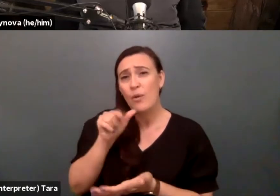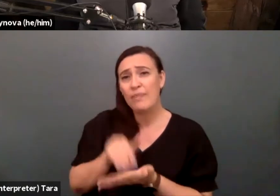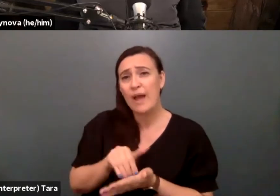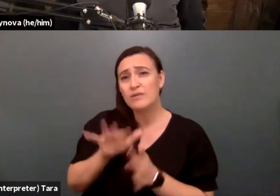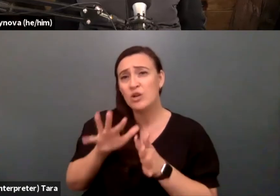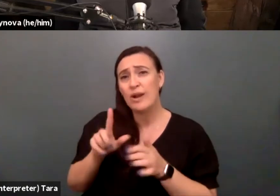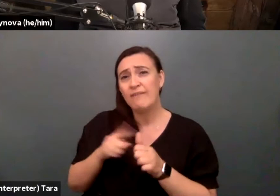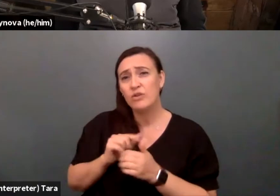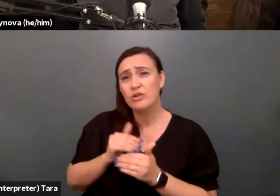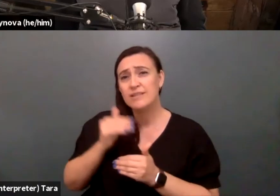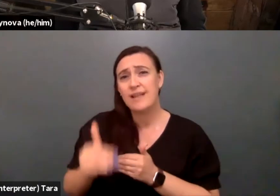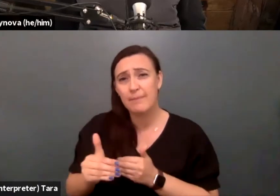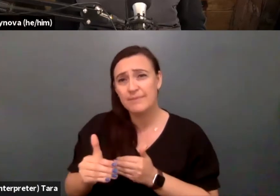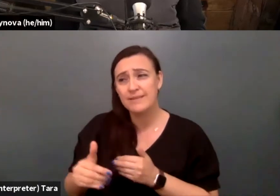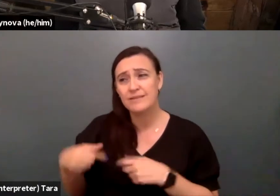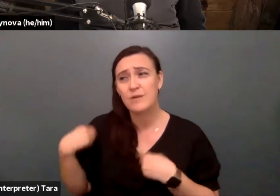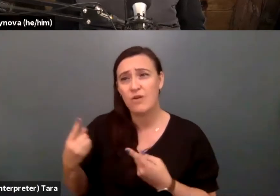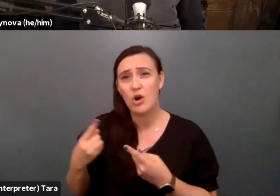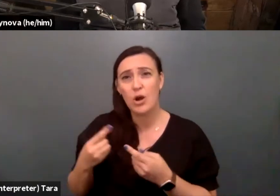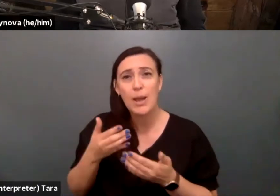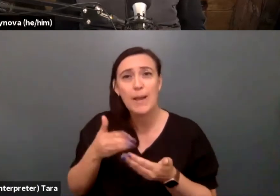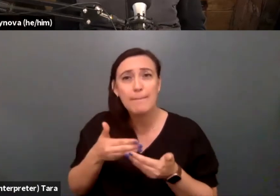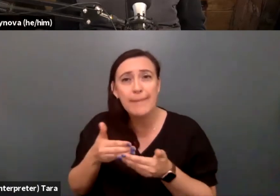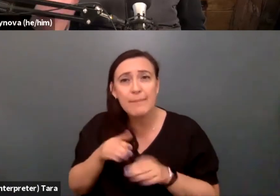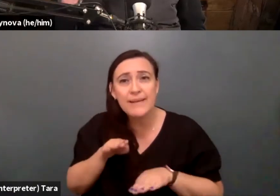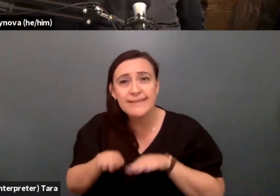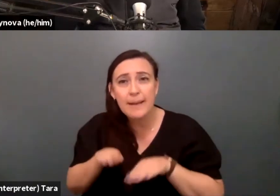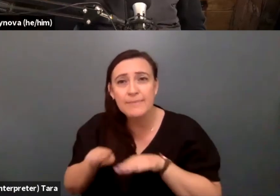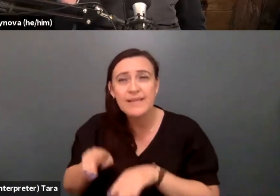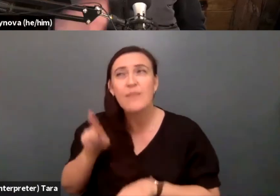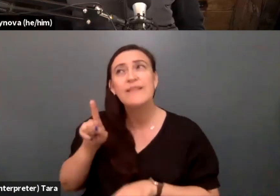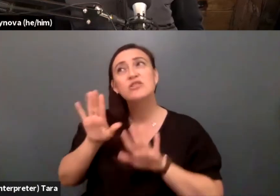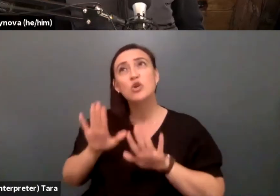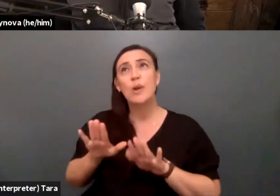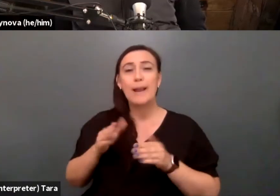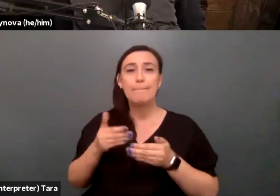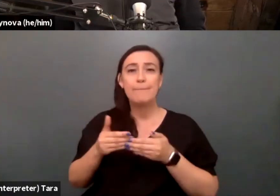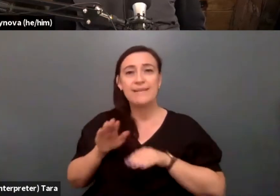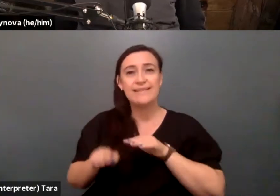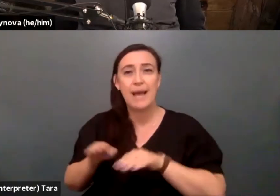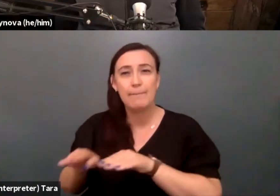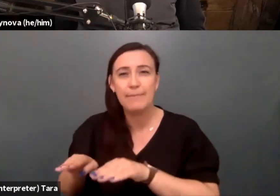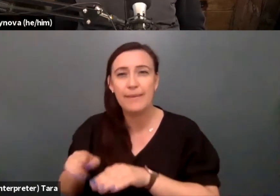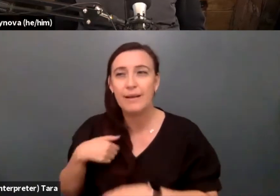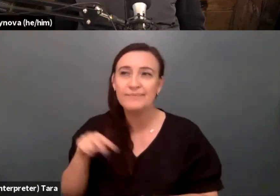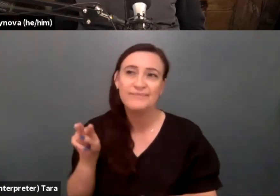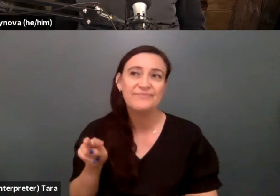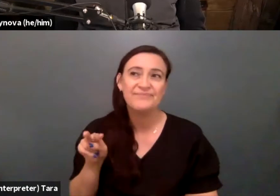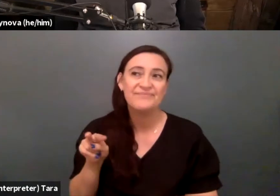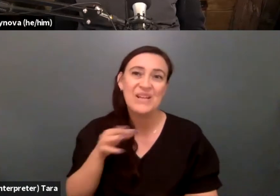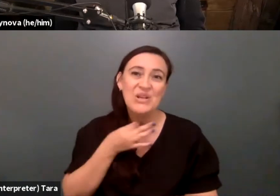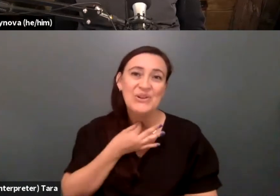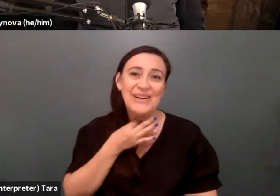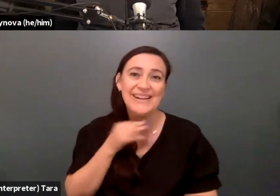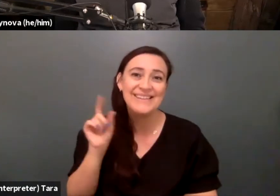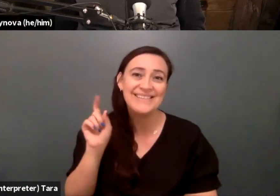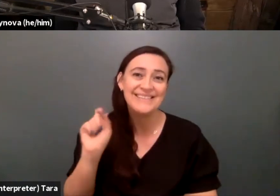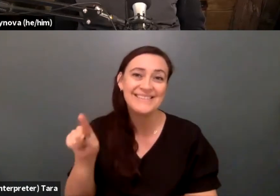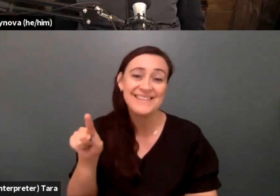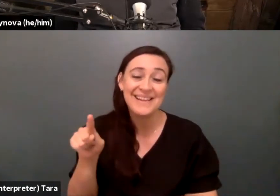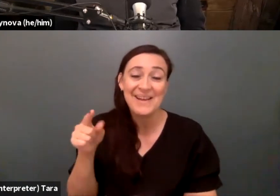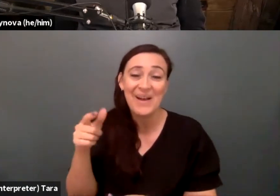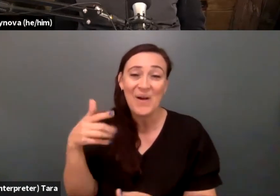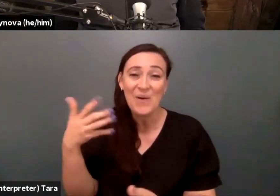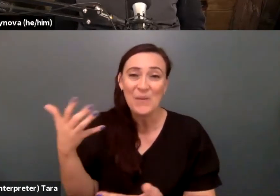first steps, baby steps. This is a great baby step toward. And I'm just curious to know,